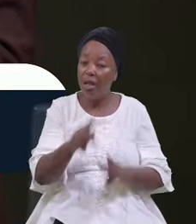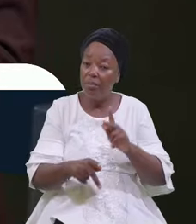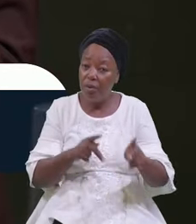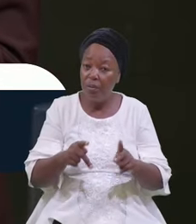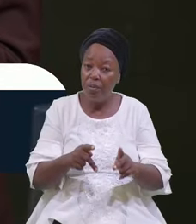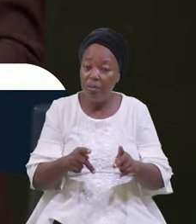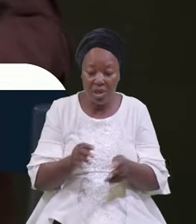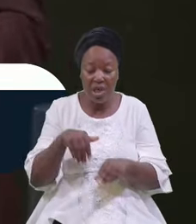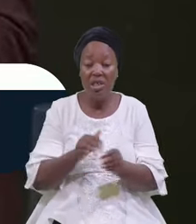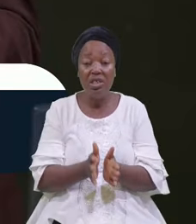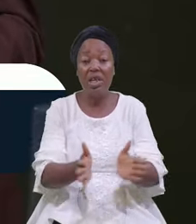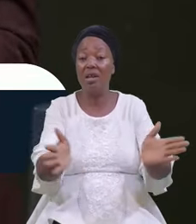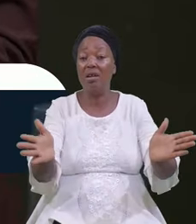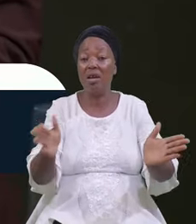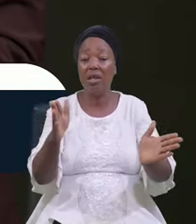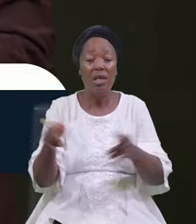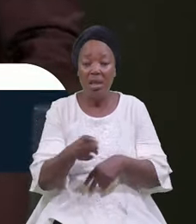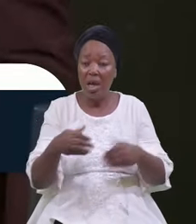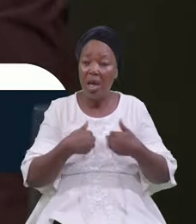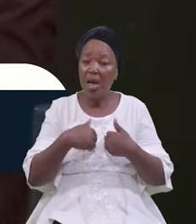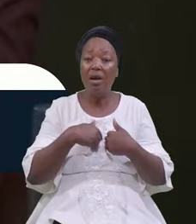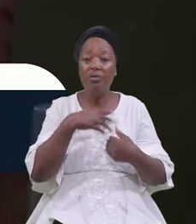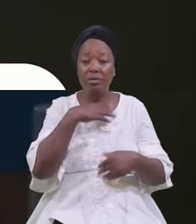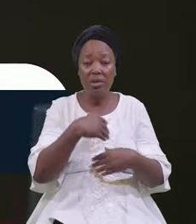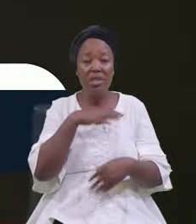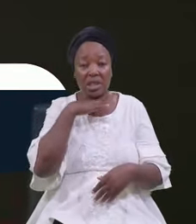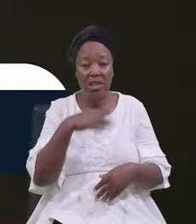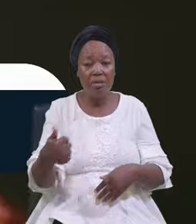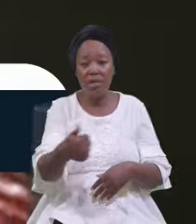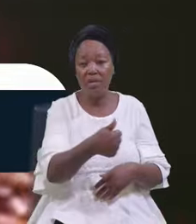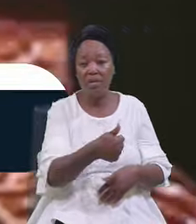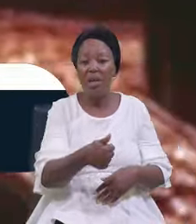in general, they have corrupted themselves. That's why